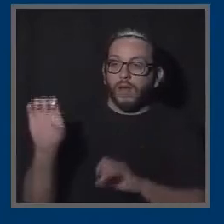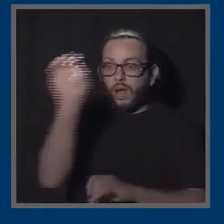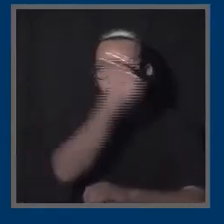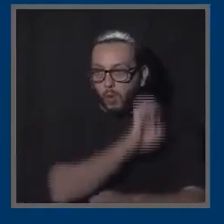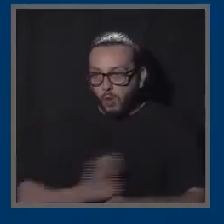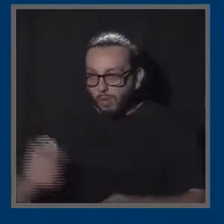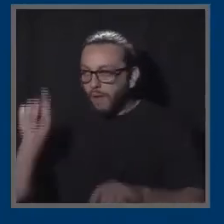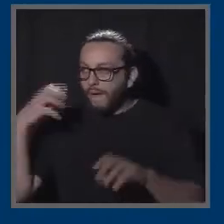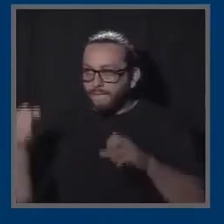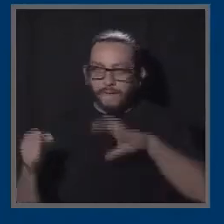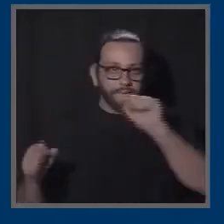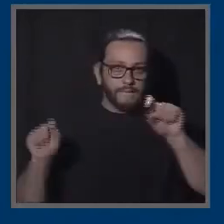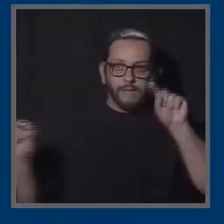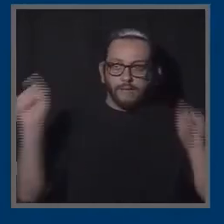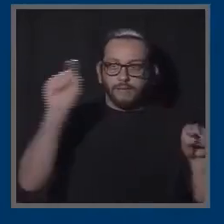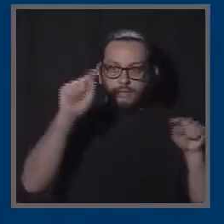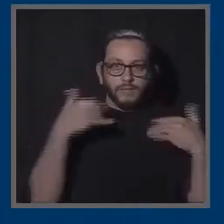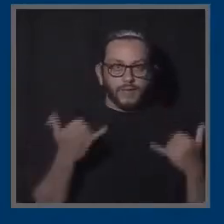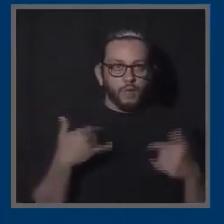with you now.